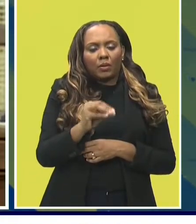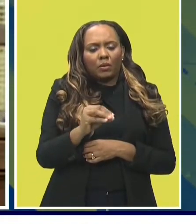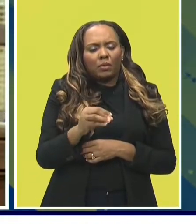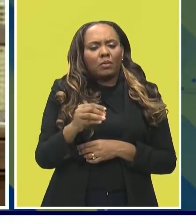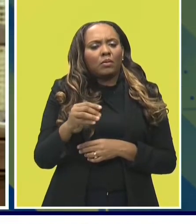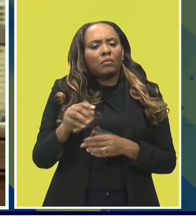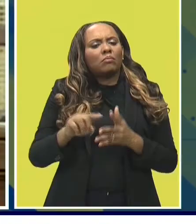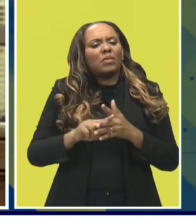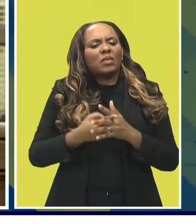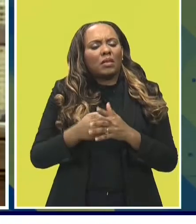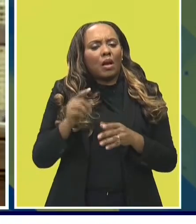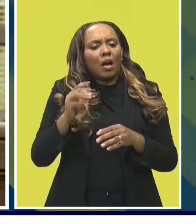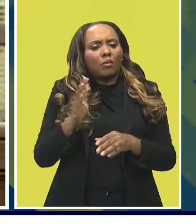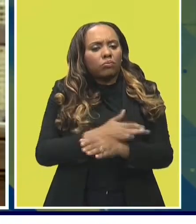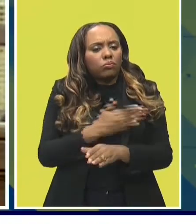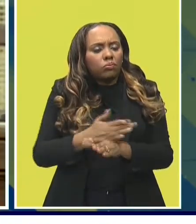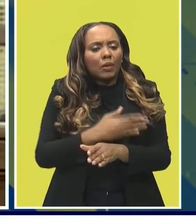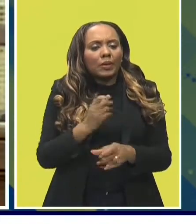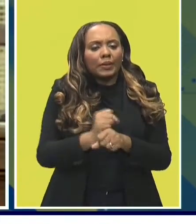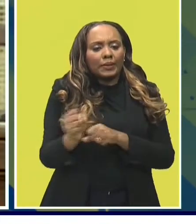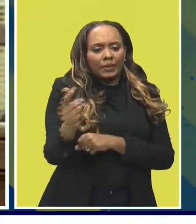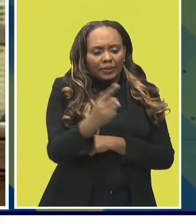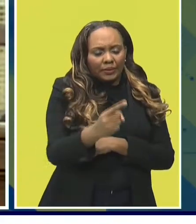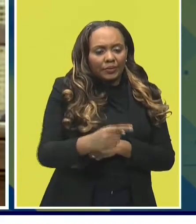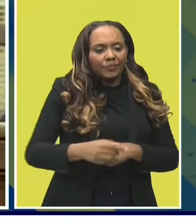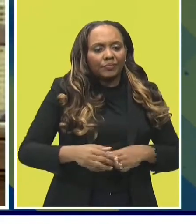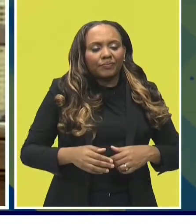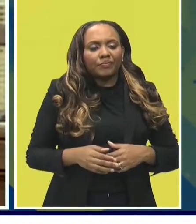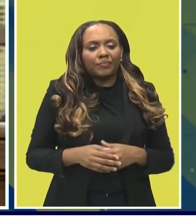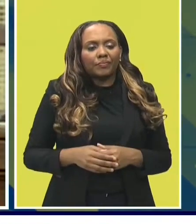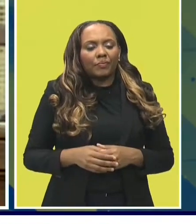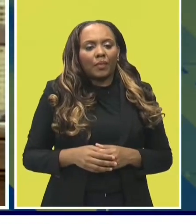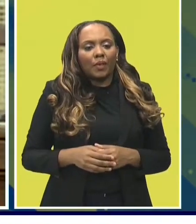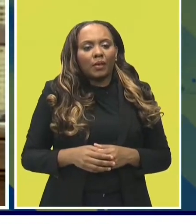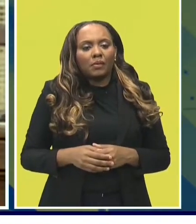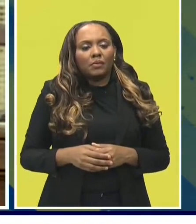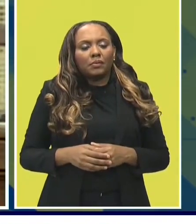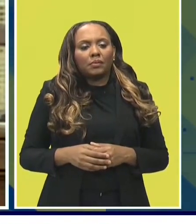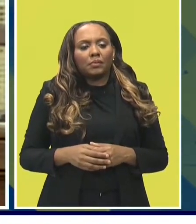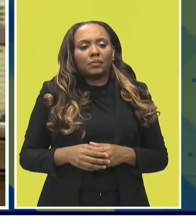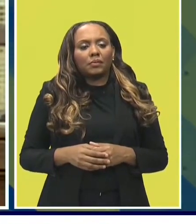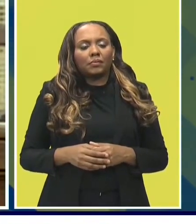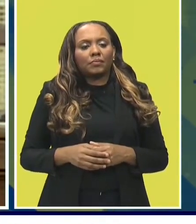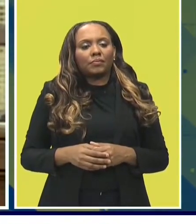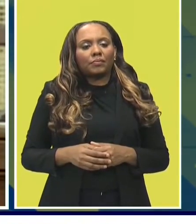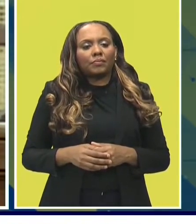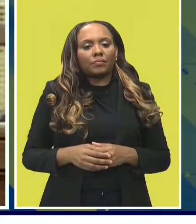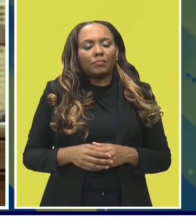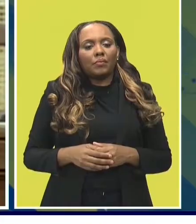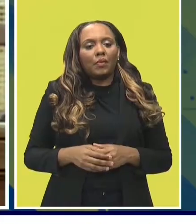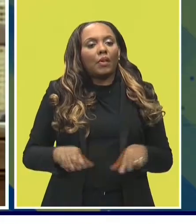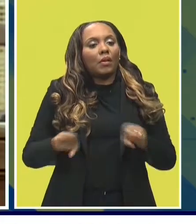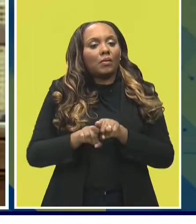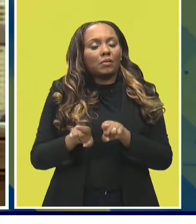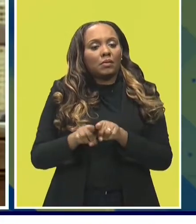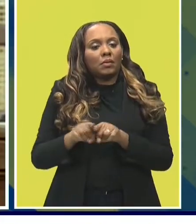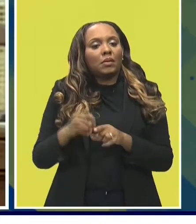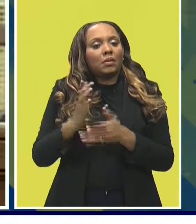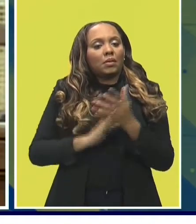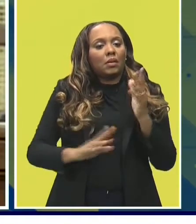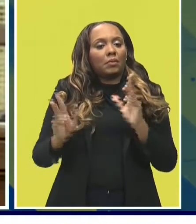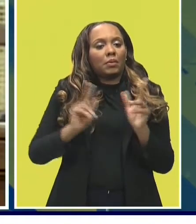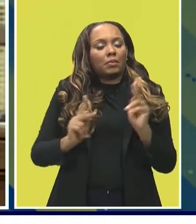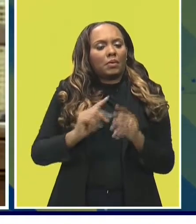2020. We have investors who are willing to put and aiming to put a 20